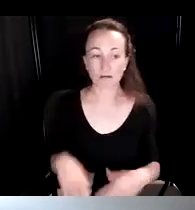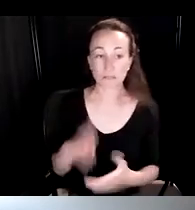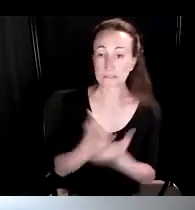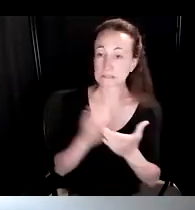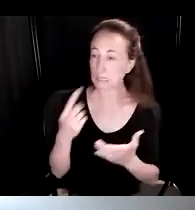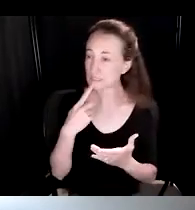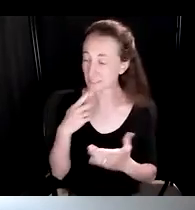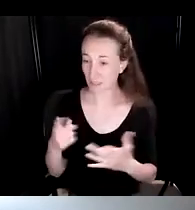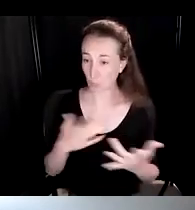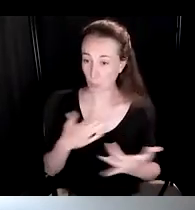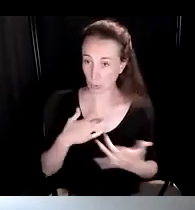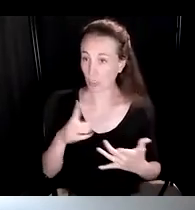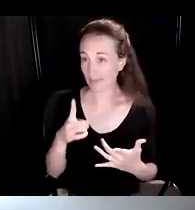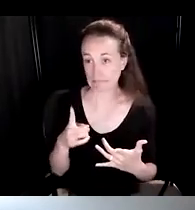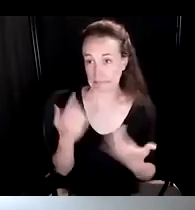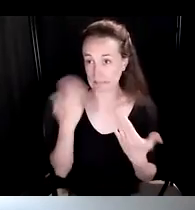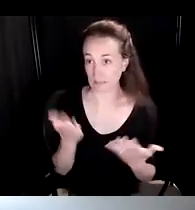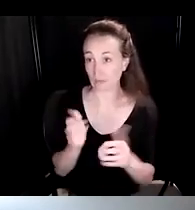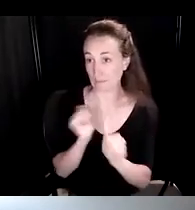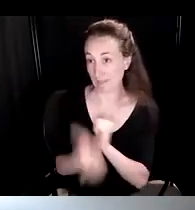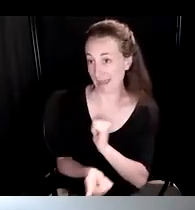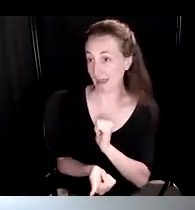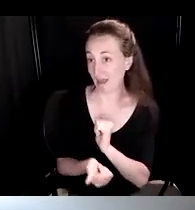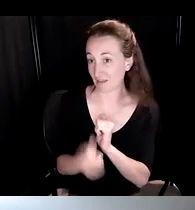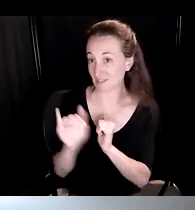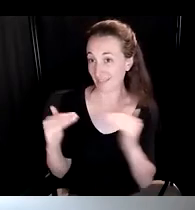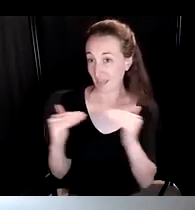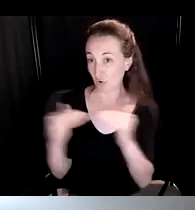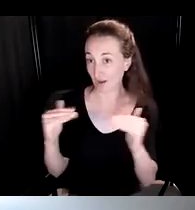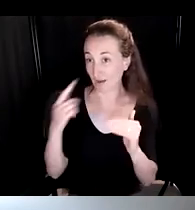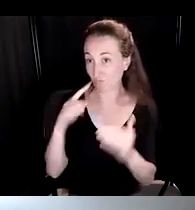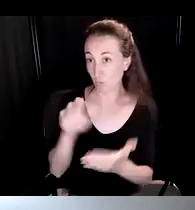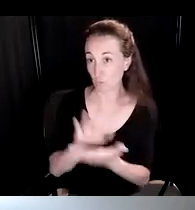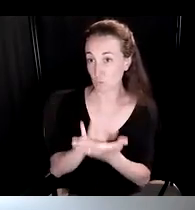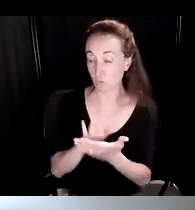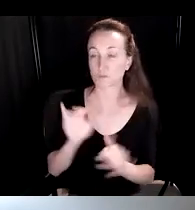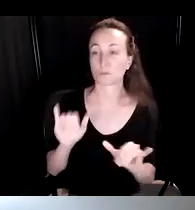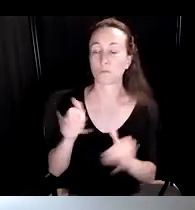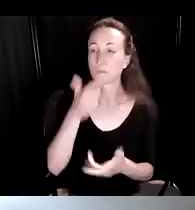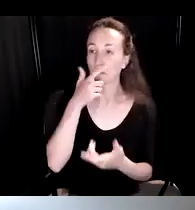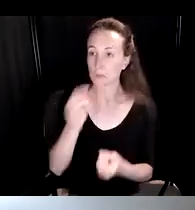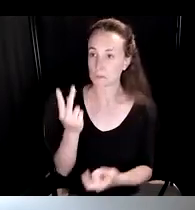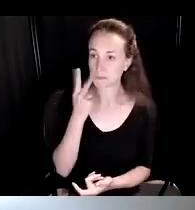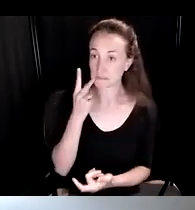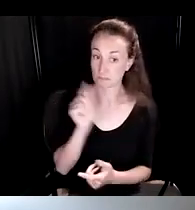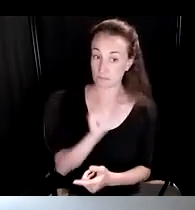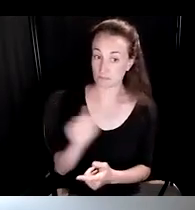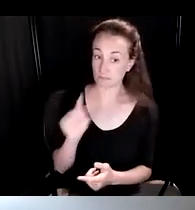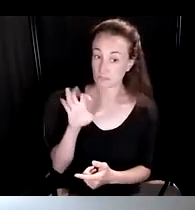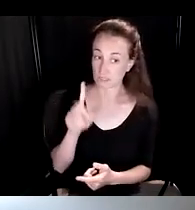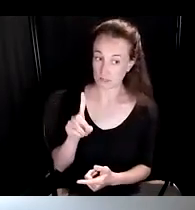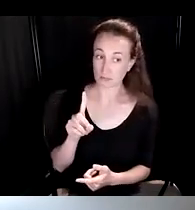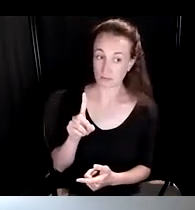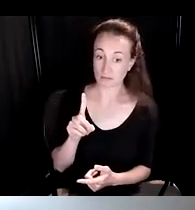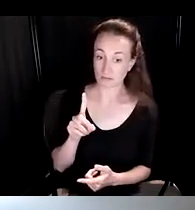worried if they were actually going to pass the grade that they were currently in for the school year. And so it'll be interesting to see, actually, if we've got